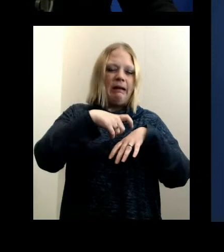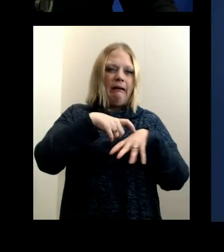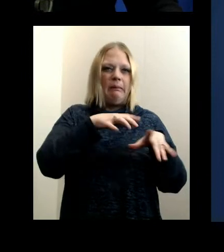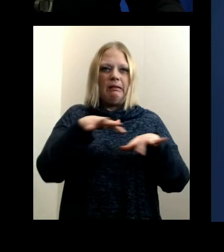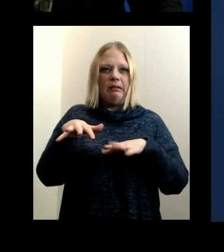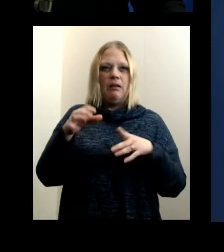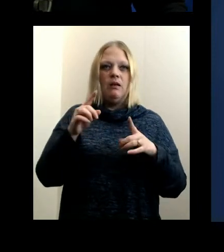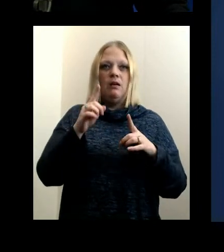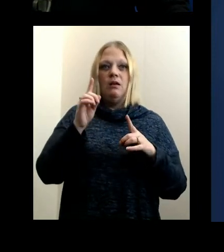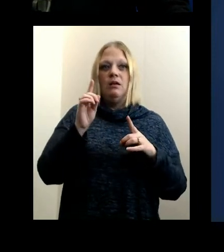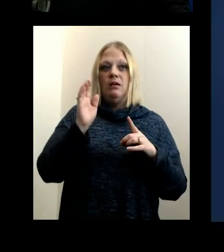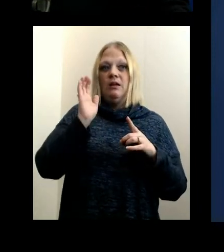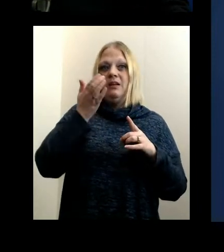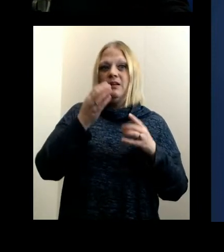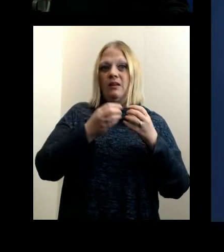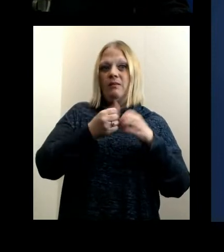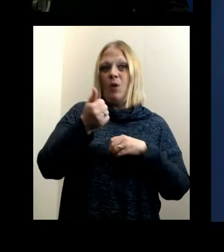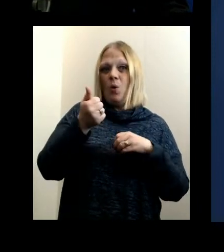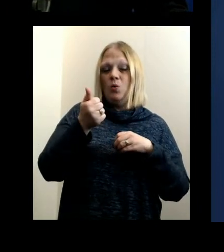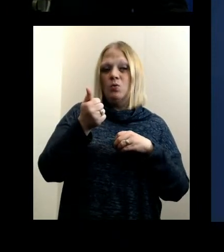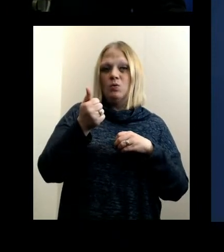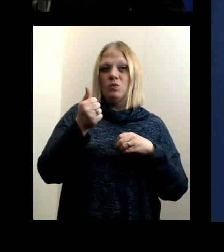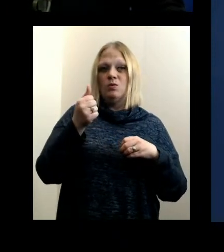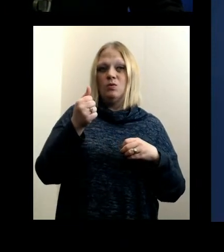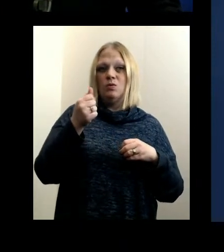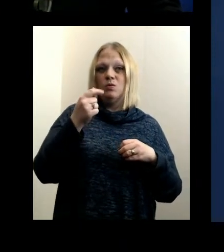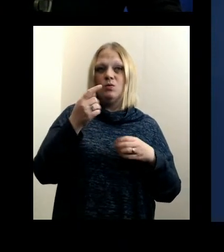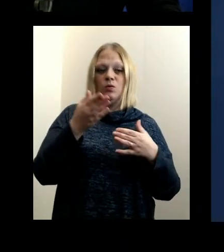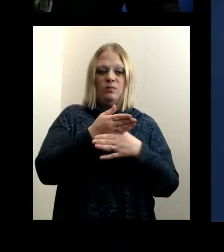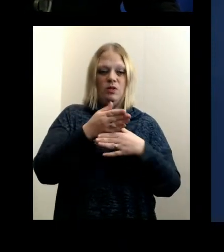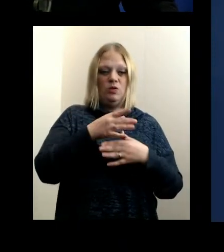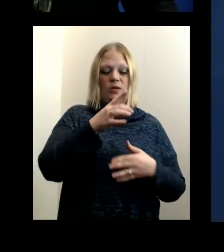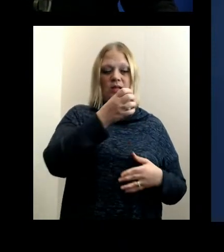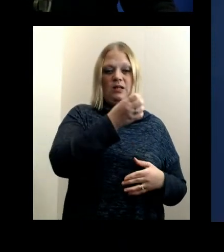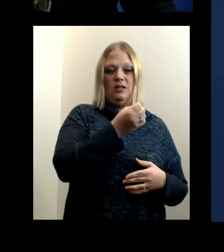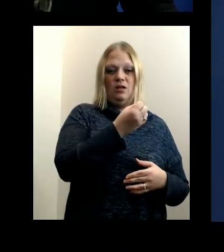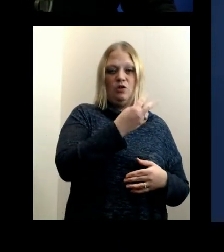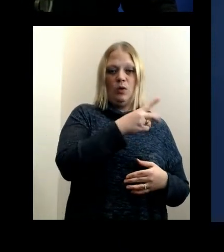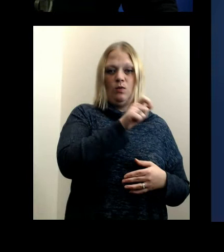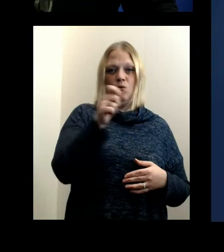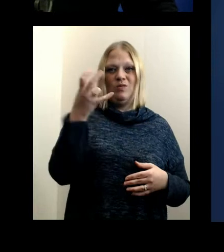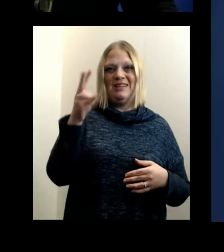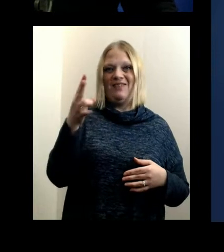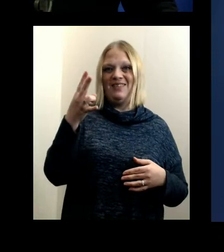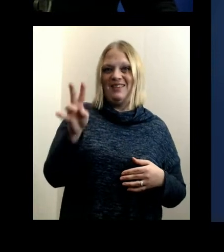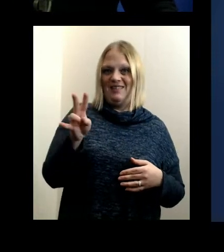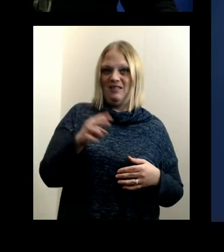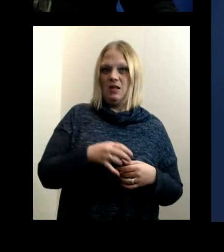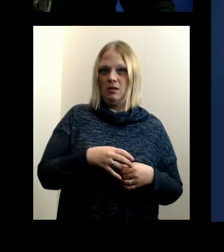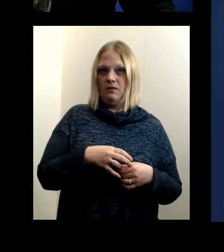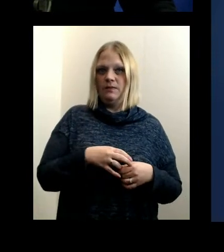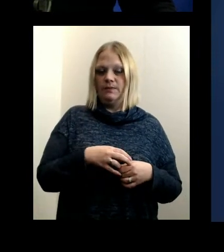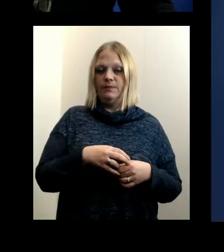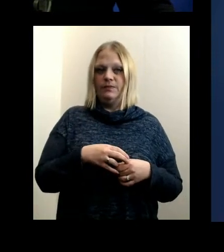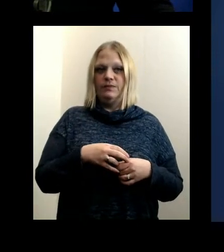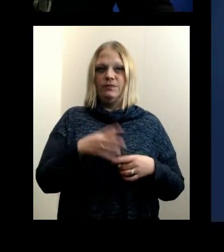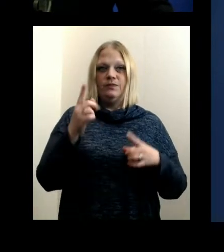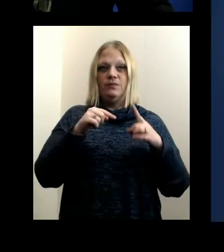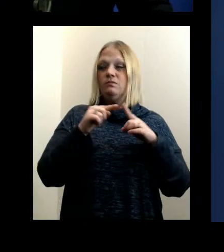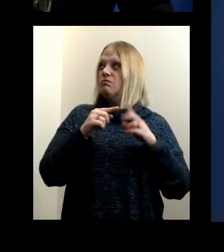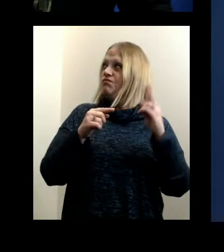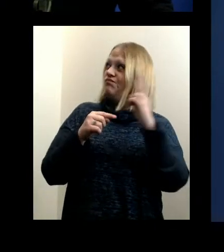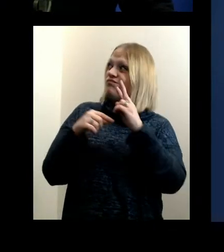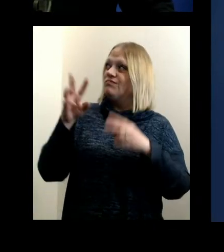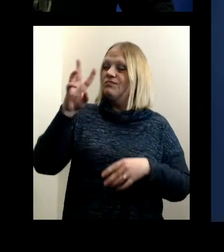those were cases that fell between the date of December 12th through December 17th. So when you look at it, it's a